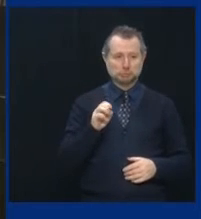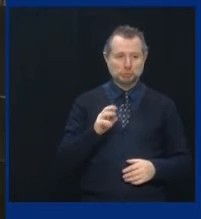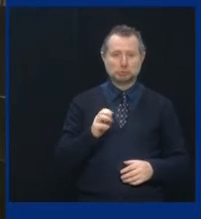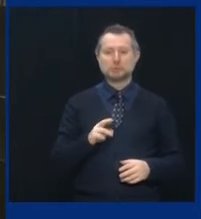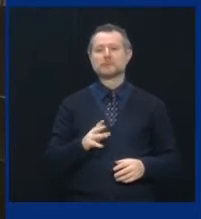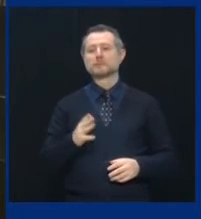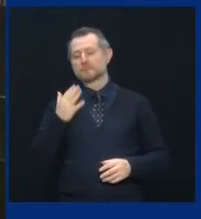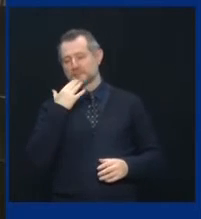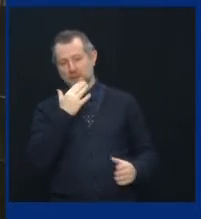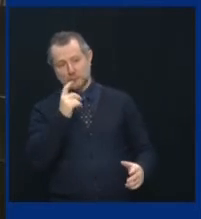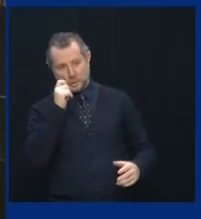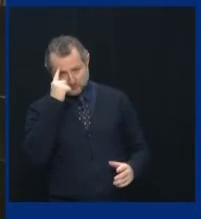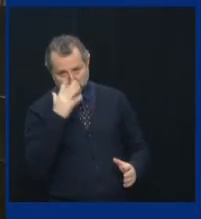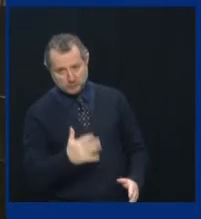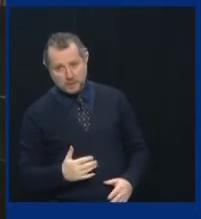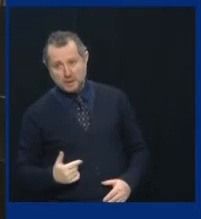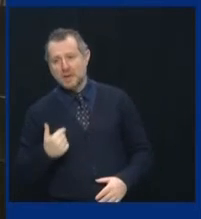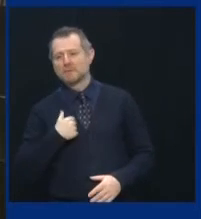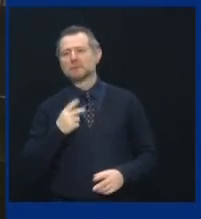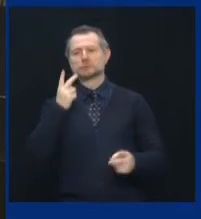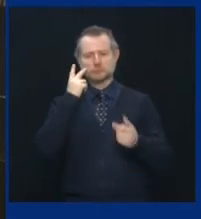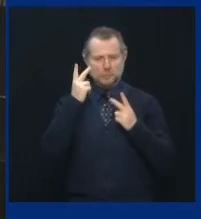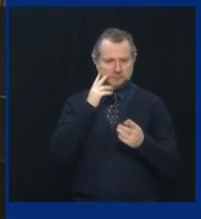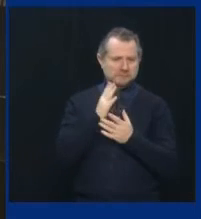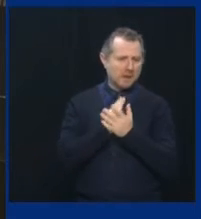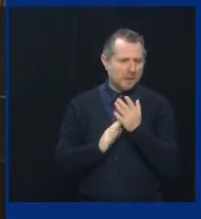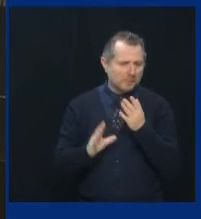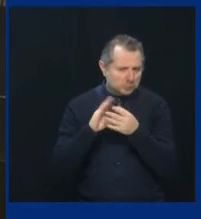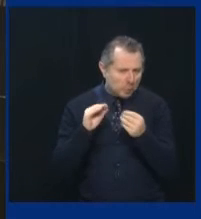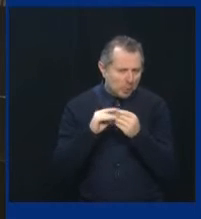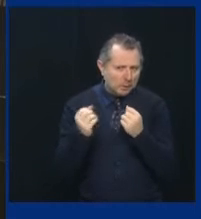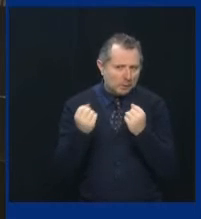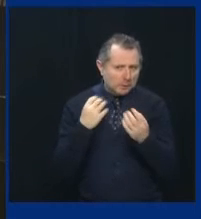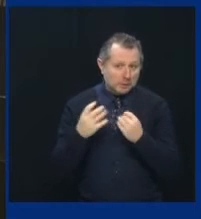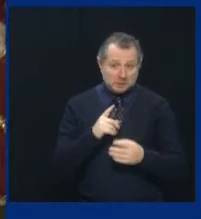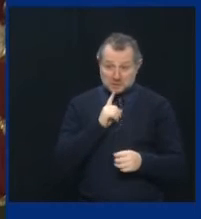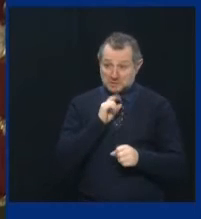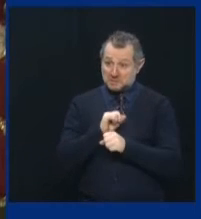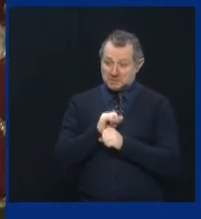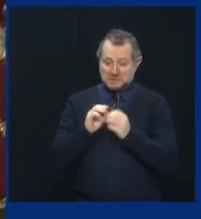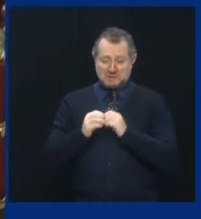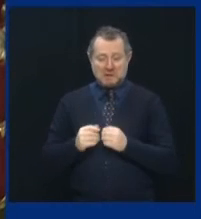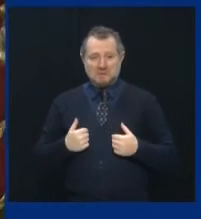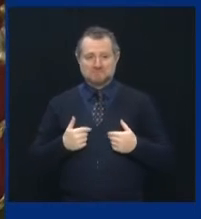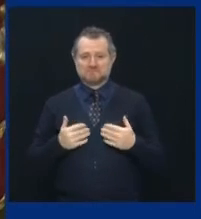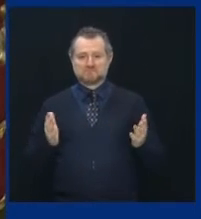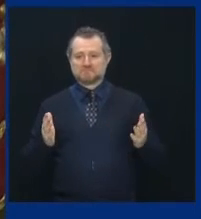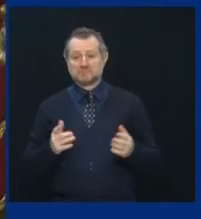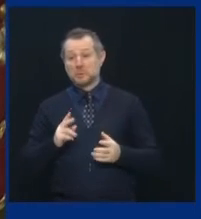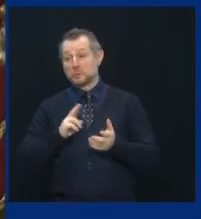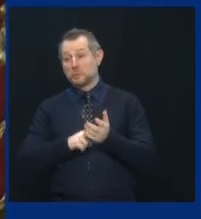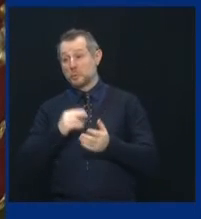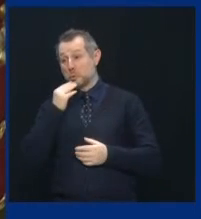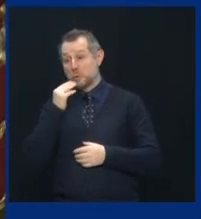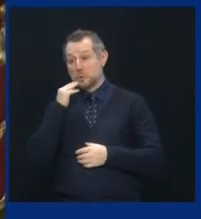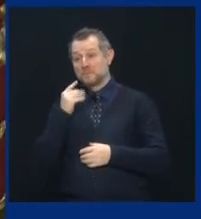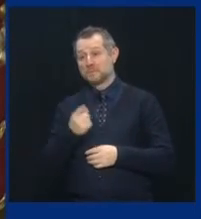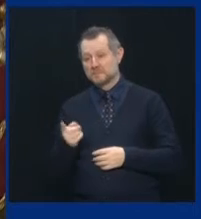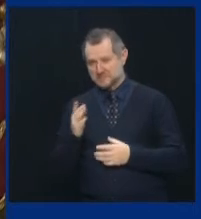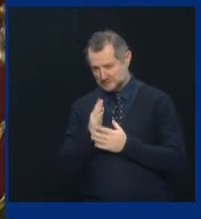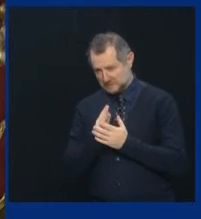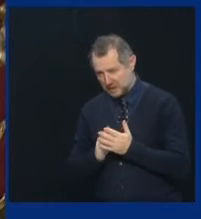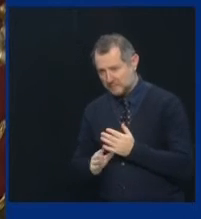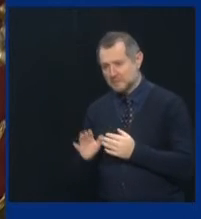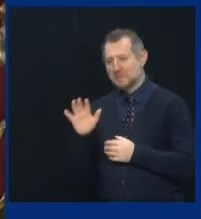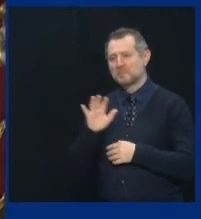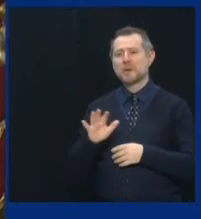mentioned, we have some anecdotal evidence from the hospitals, but primarily with the nursing homes, we were saying we have some more data on that. It's about